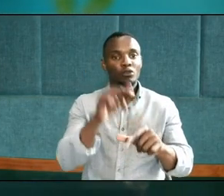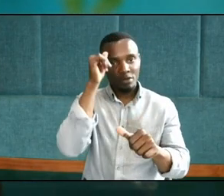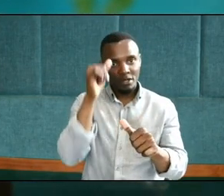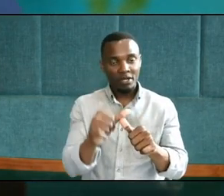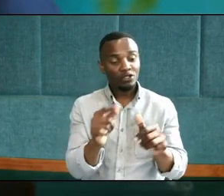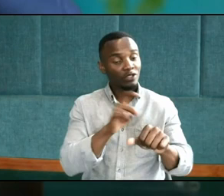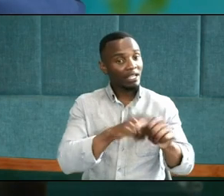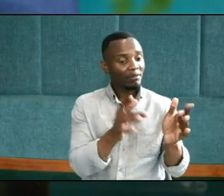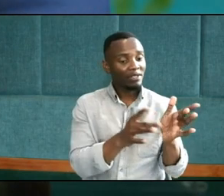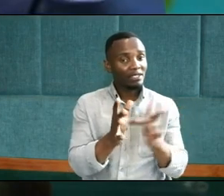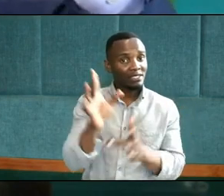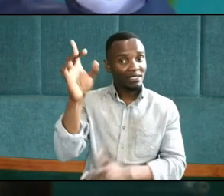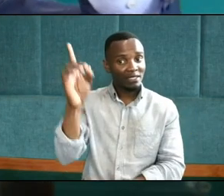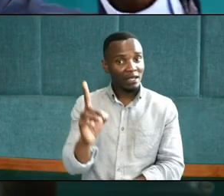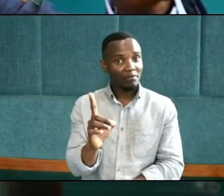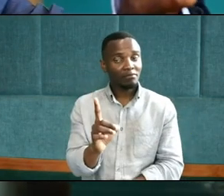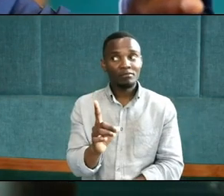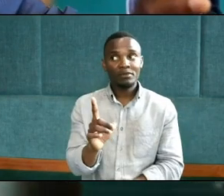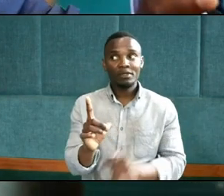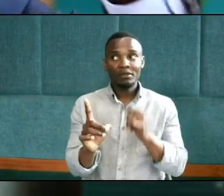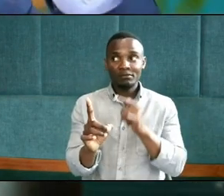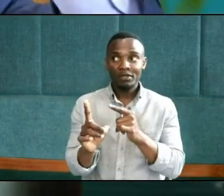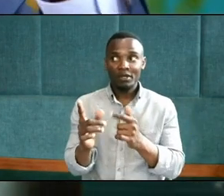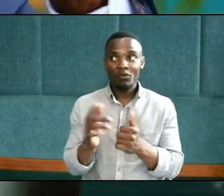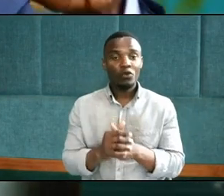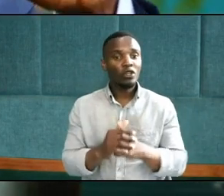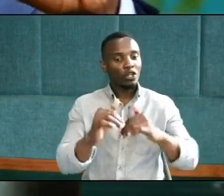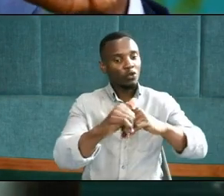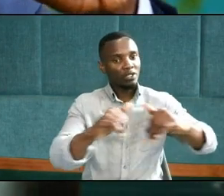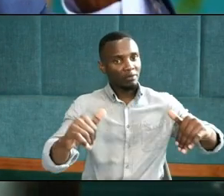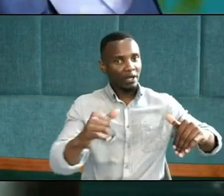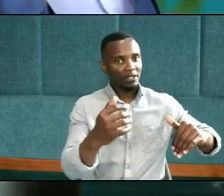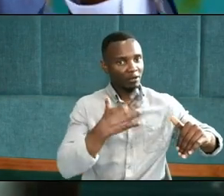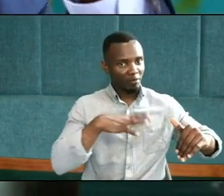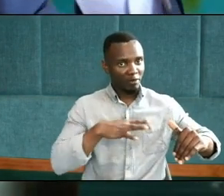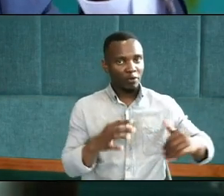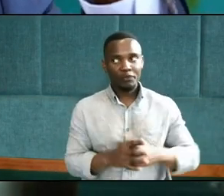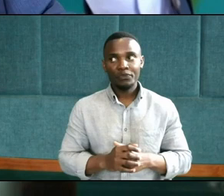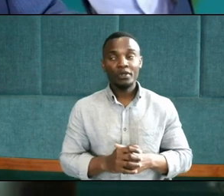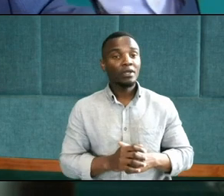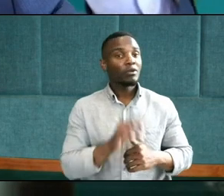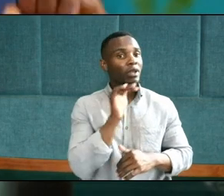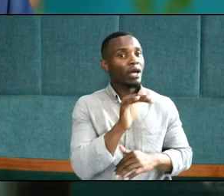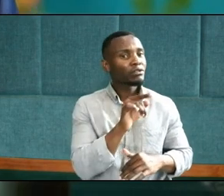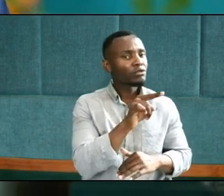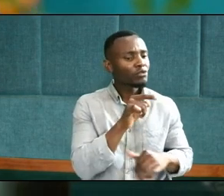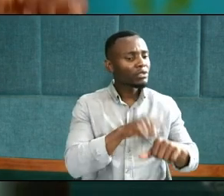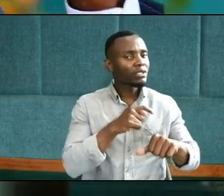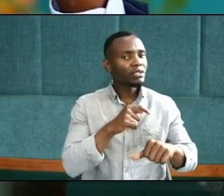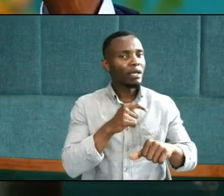Jesus comes, he's going to divide the whole world into two groups. And what's the criteria? I was hungry, you gave